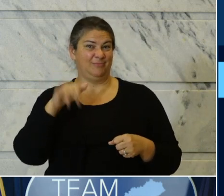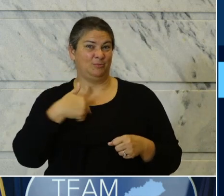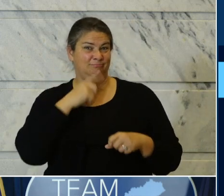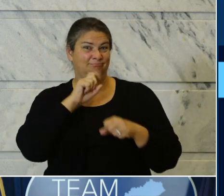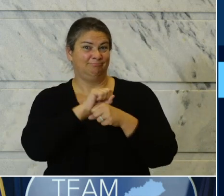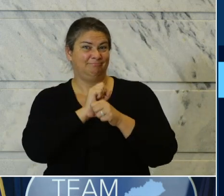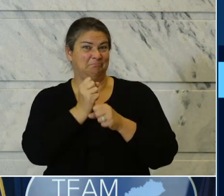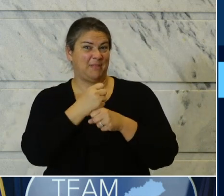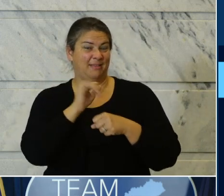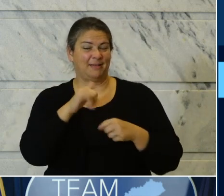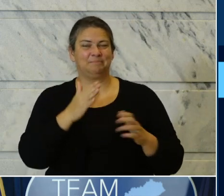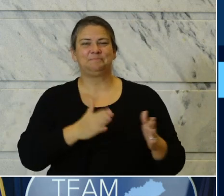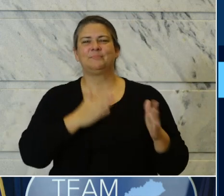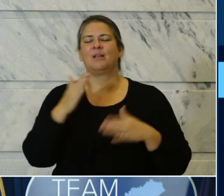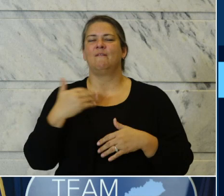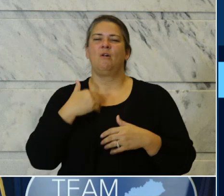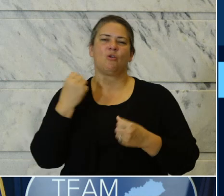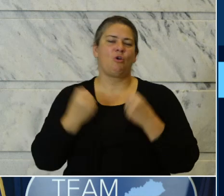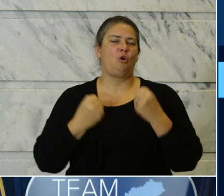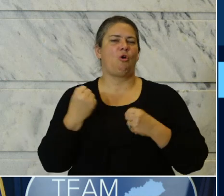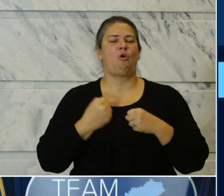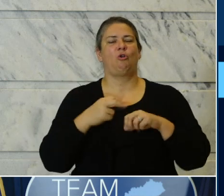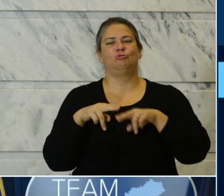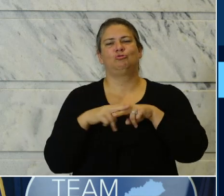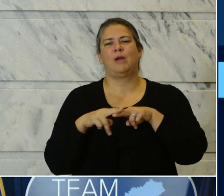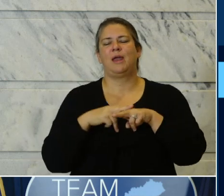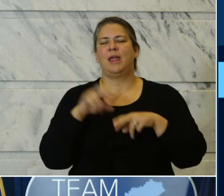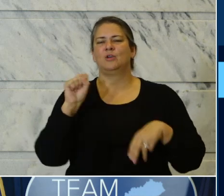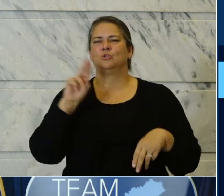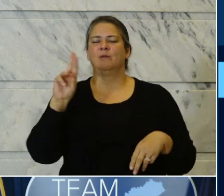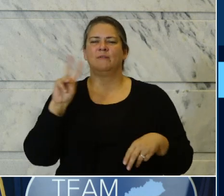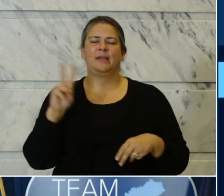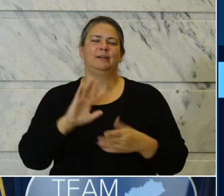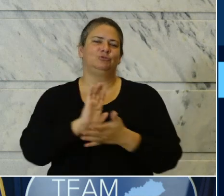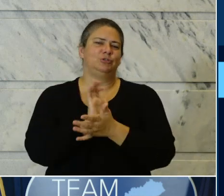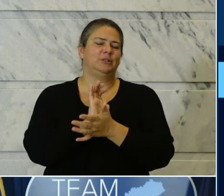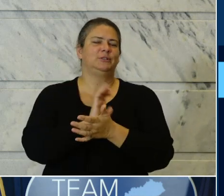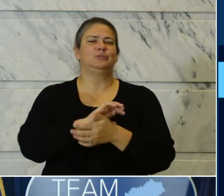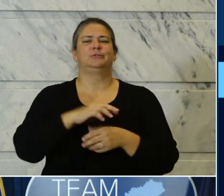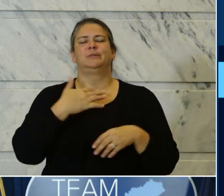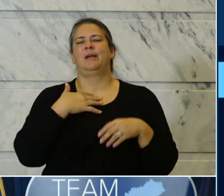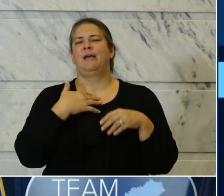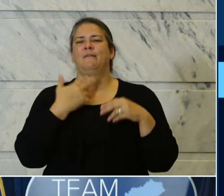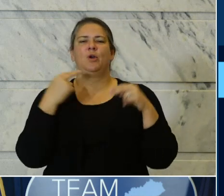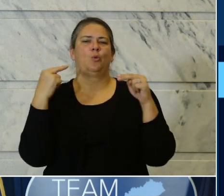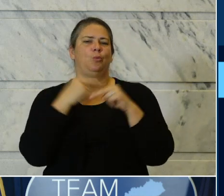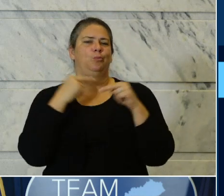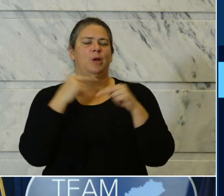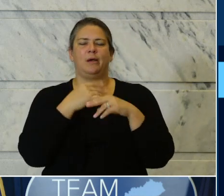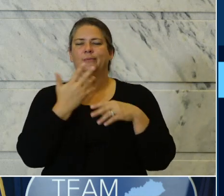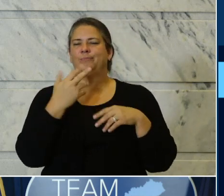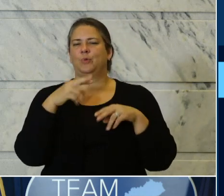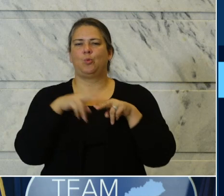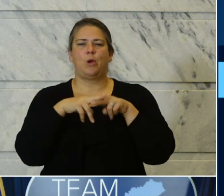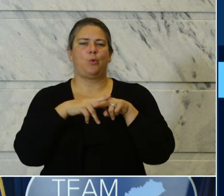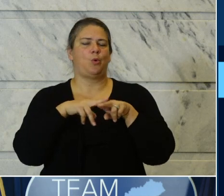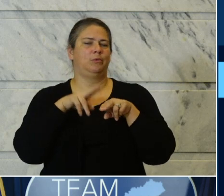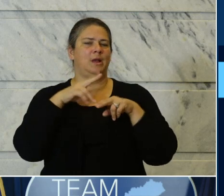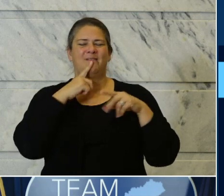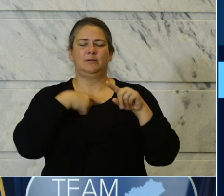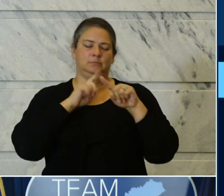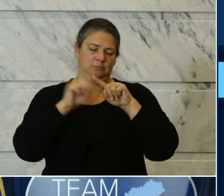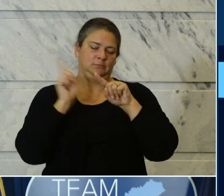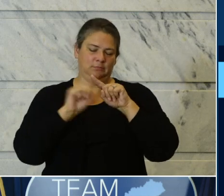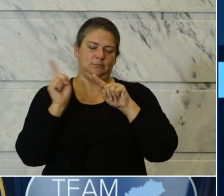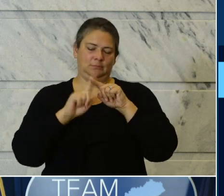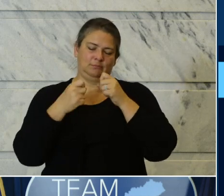construction, cranes, cars, trucks, and SUVs, cheese, craft beer, railroad ties, running shorts, and so much more. And